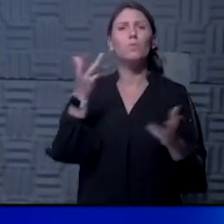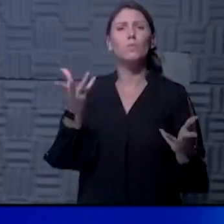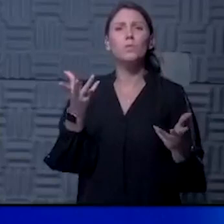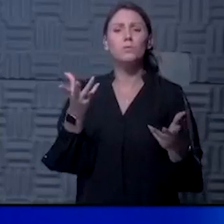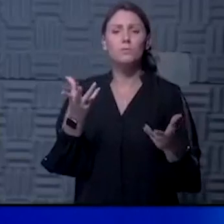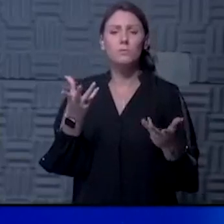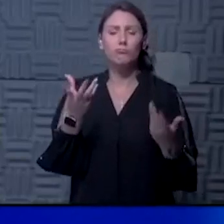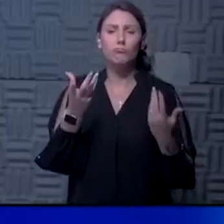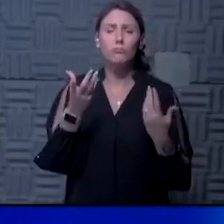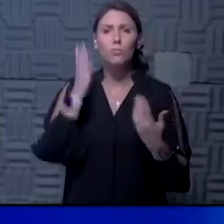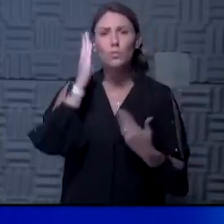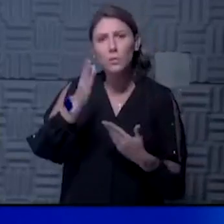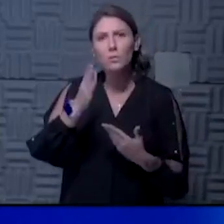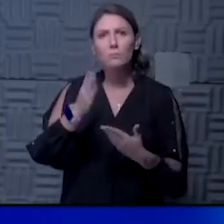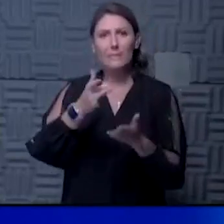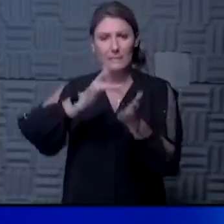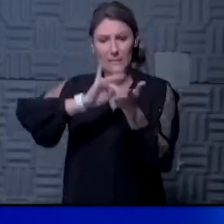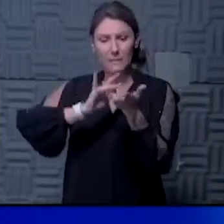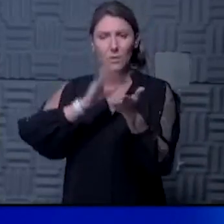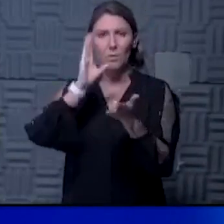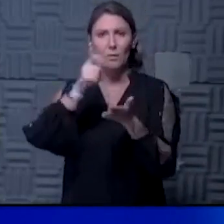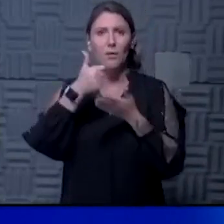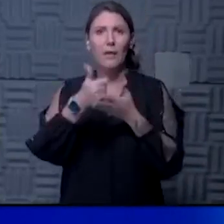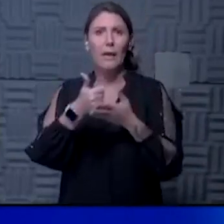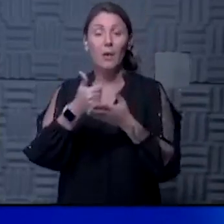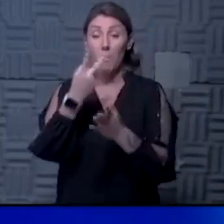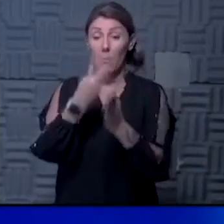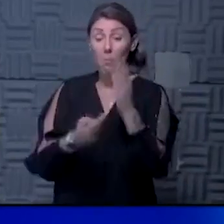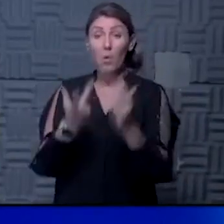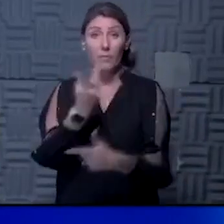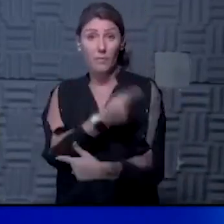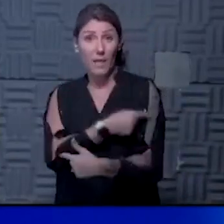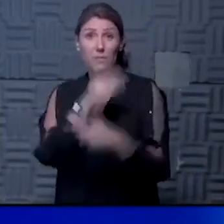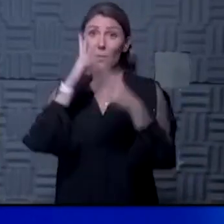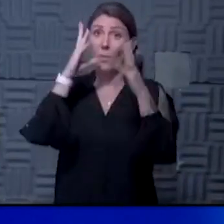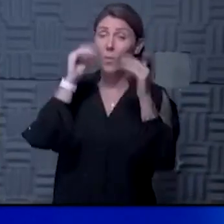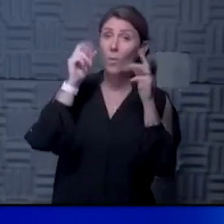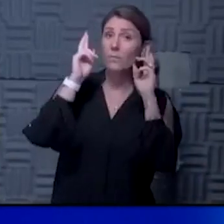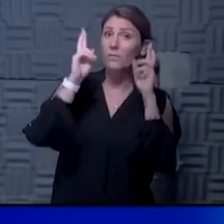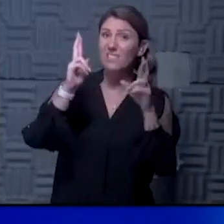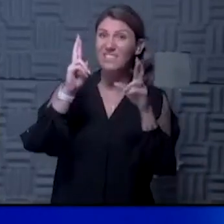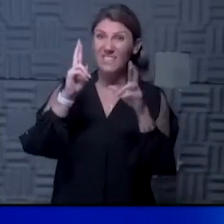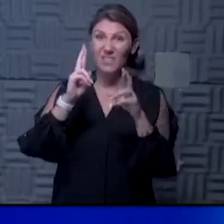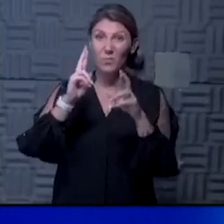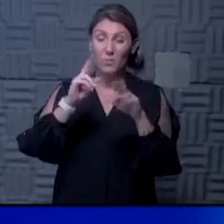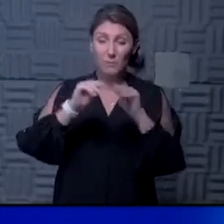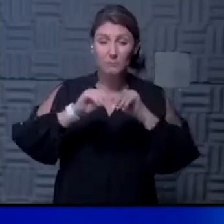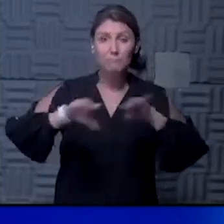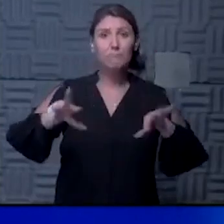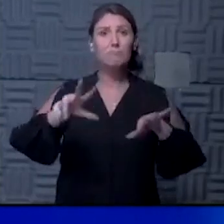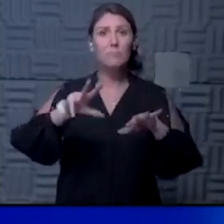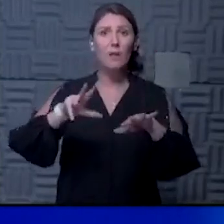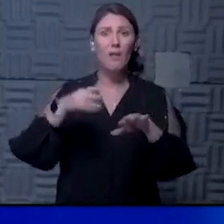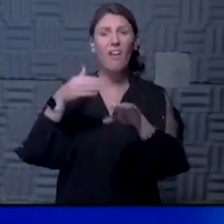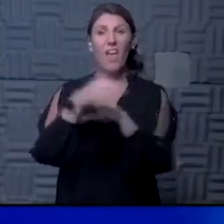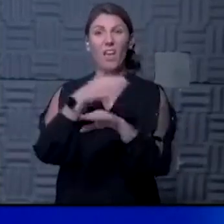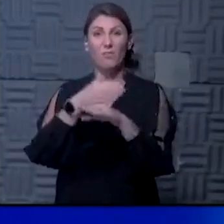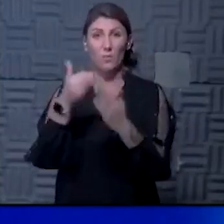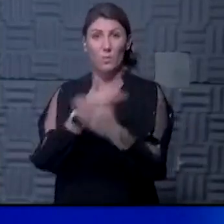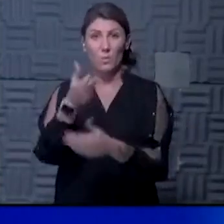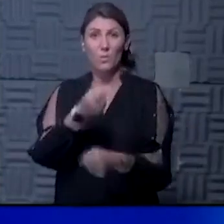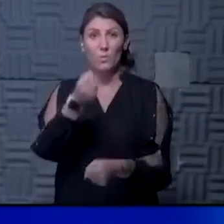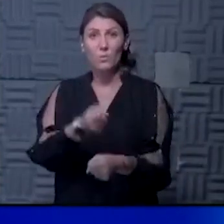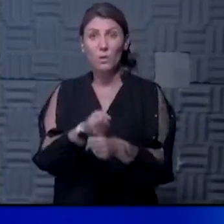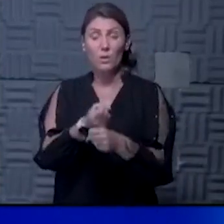are some drugs that are going to help this a lot. Both the vaccine, which hopefully will be launched after the first of the year or soon thereafter, and